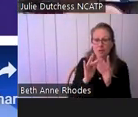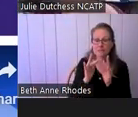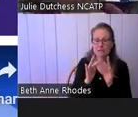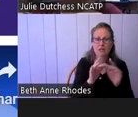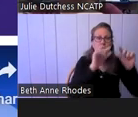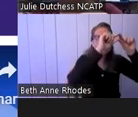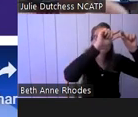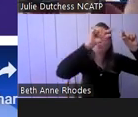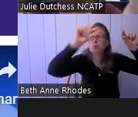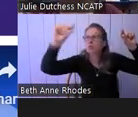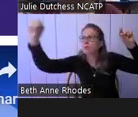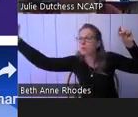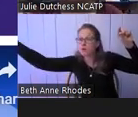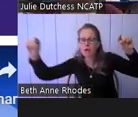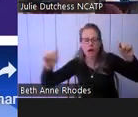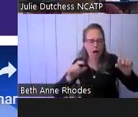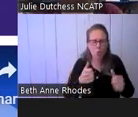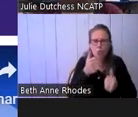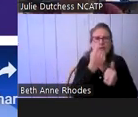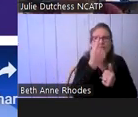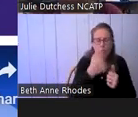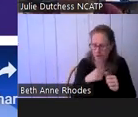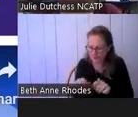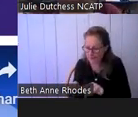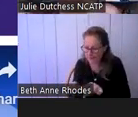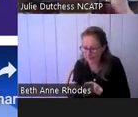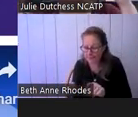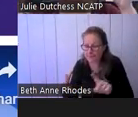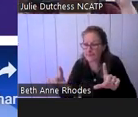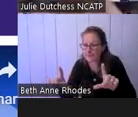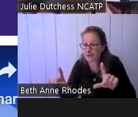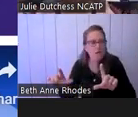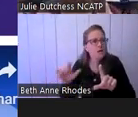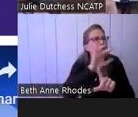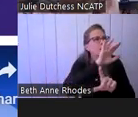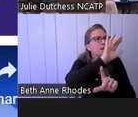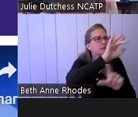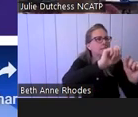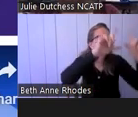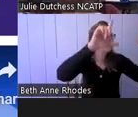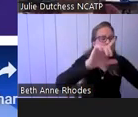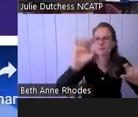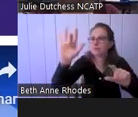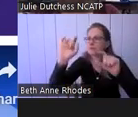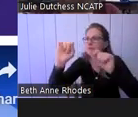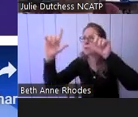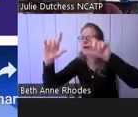out where, which tab you need and things like that. So this is a way that you can actually organize the tabs at the top of your page.